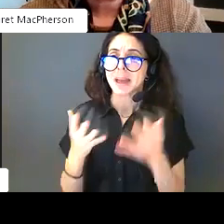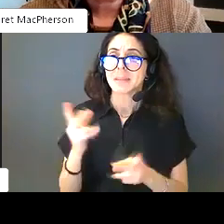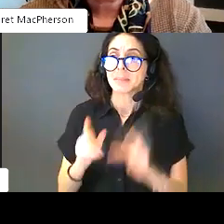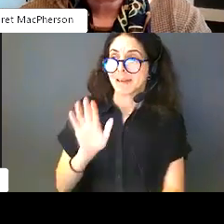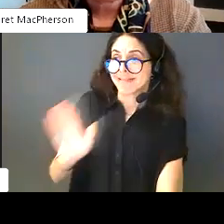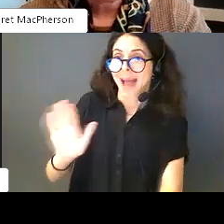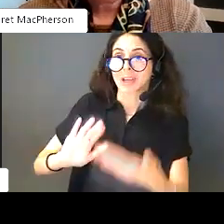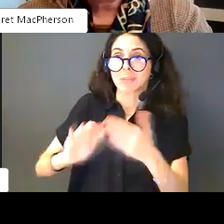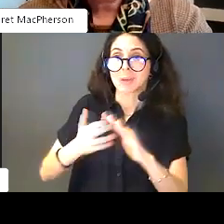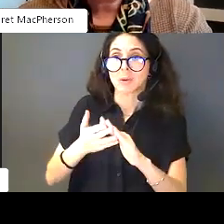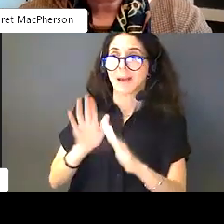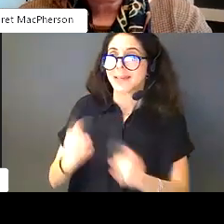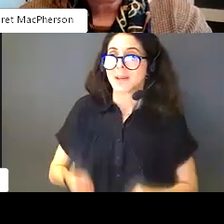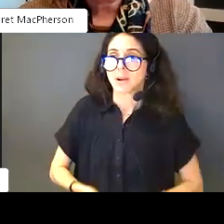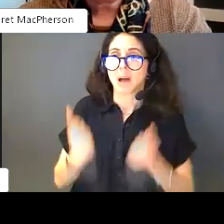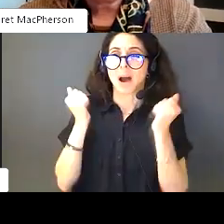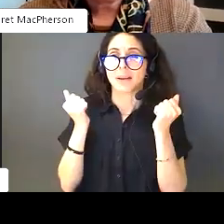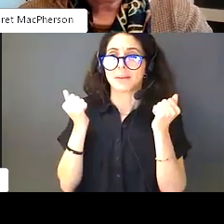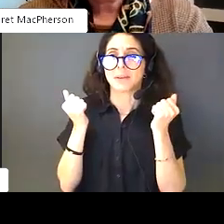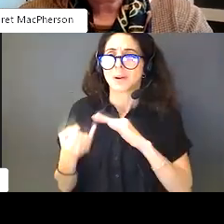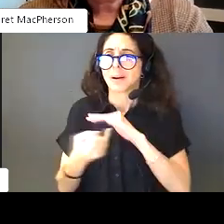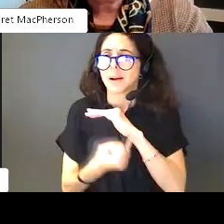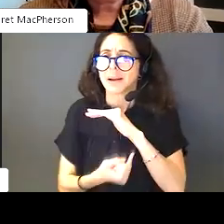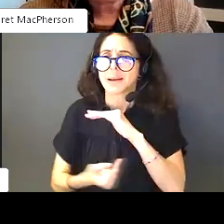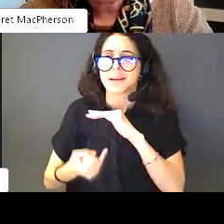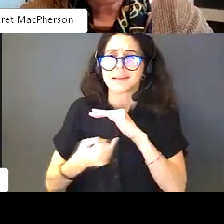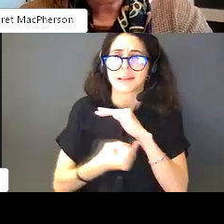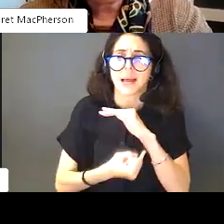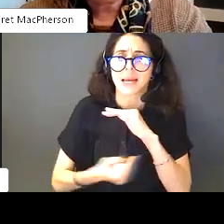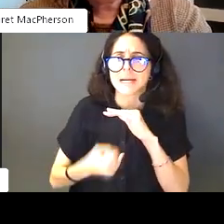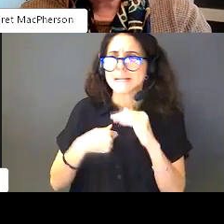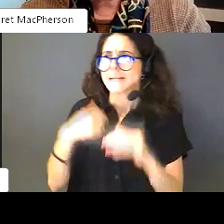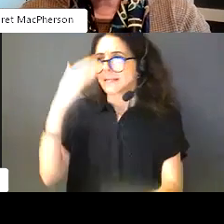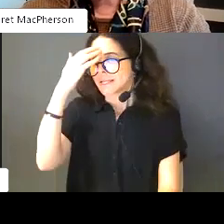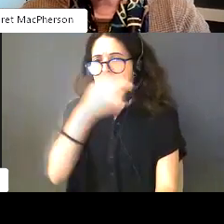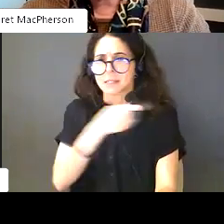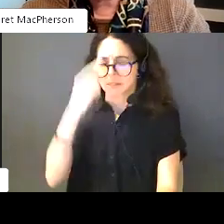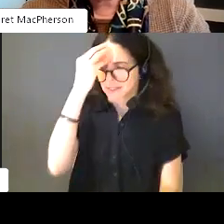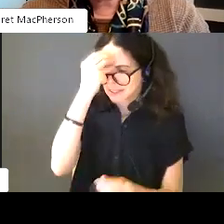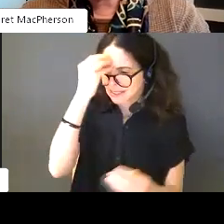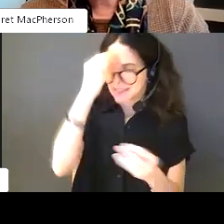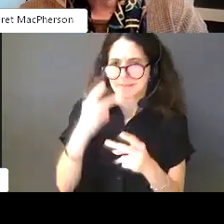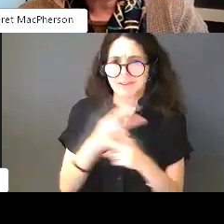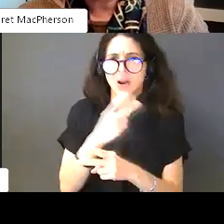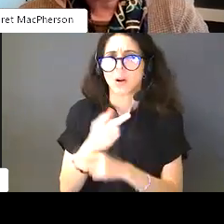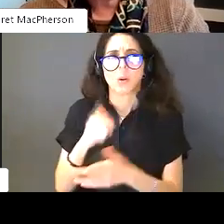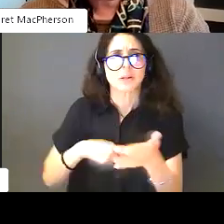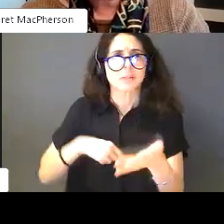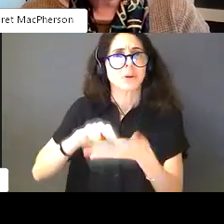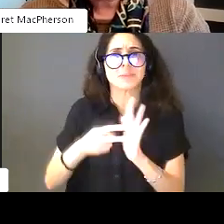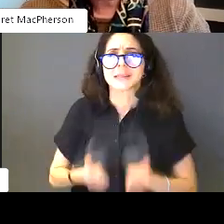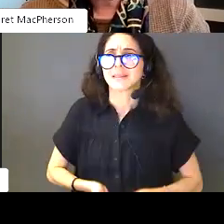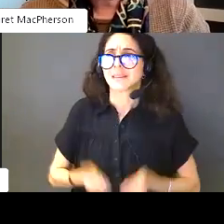their lives were, and that they were looking for purpose. They were looking for, a way to fill